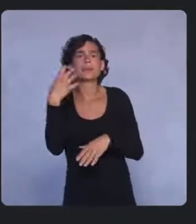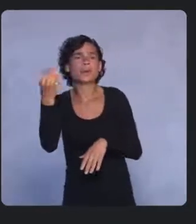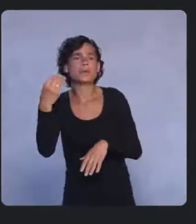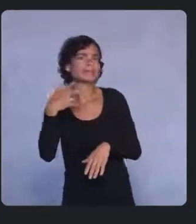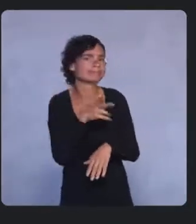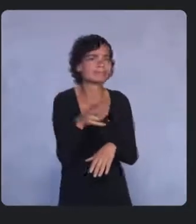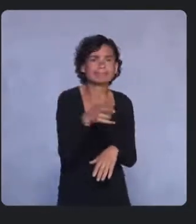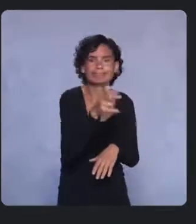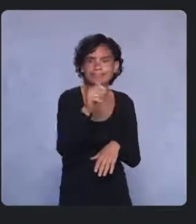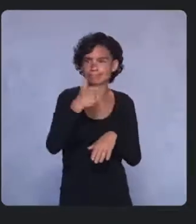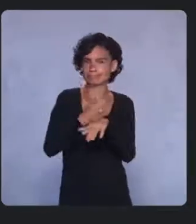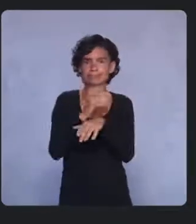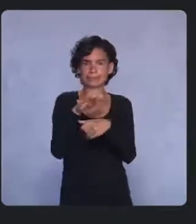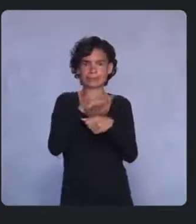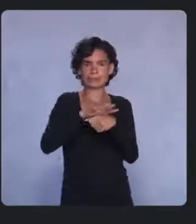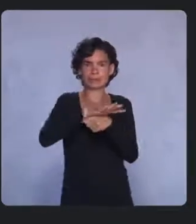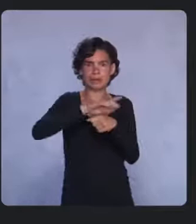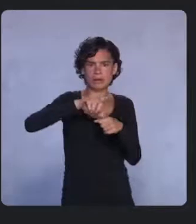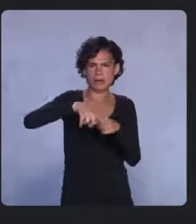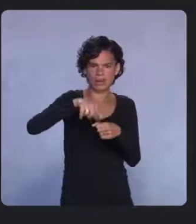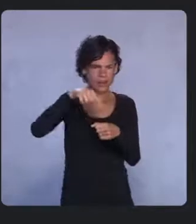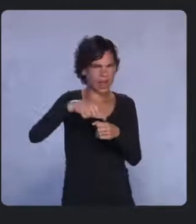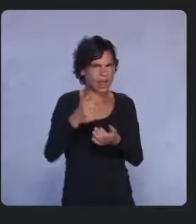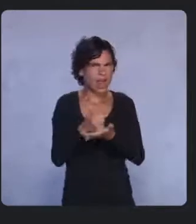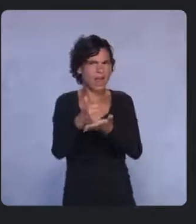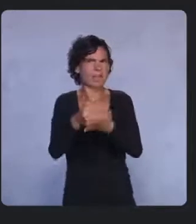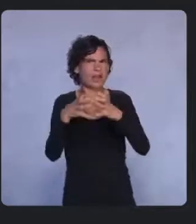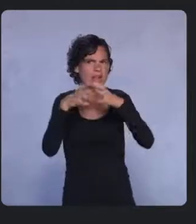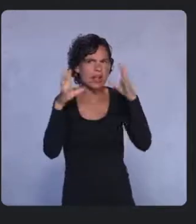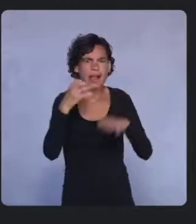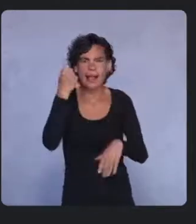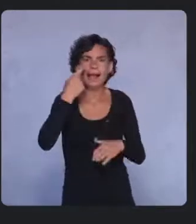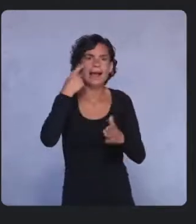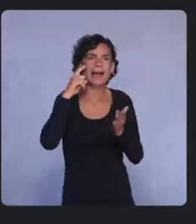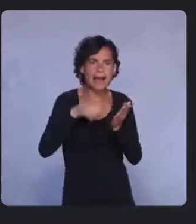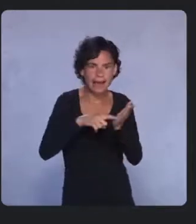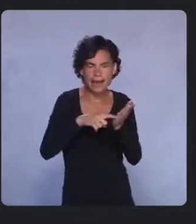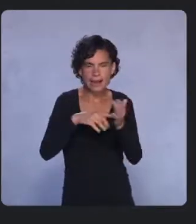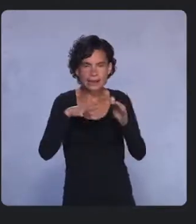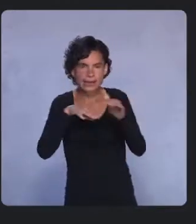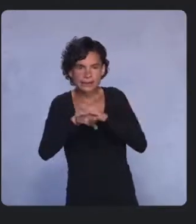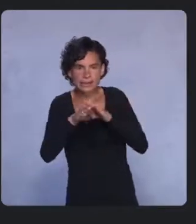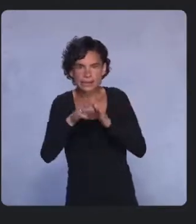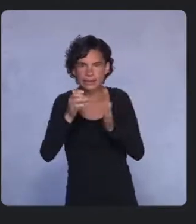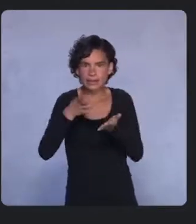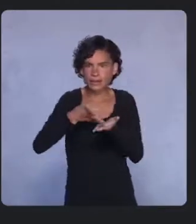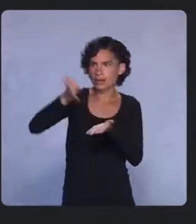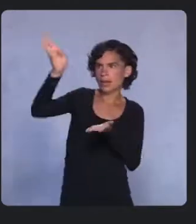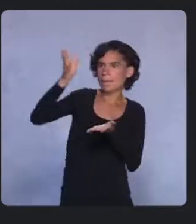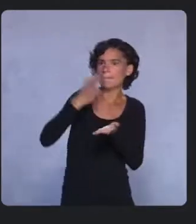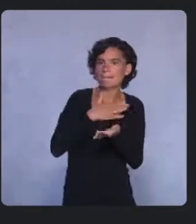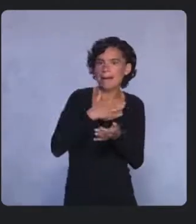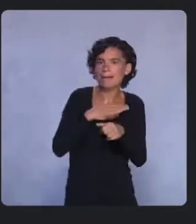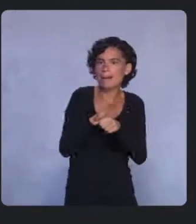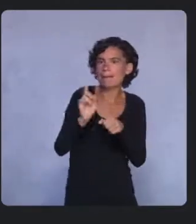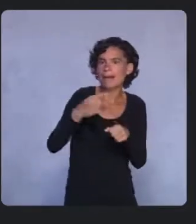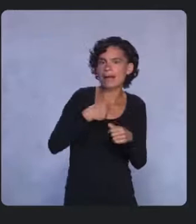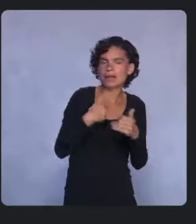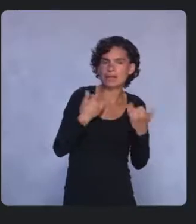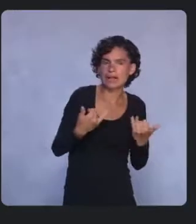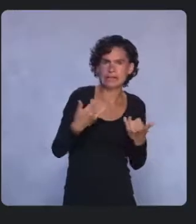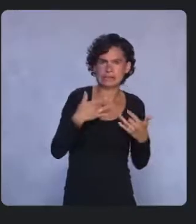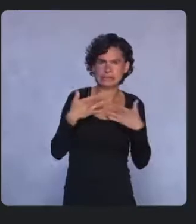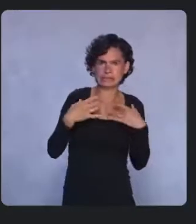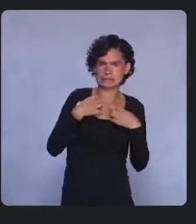location are really helpful. But we recognize that this access can also raise privacy questions. To give people